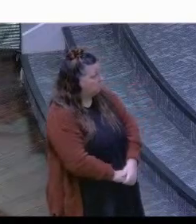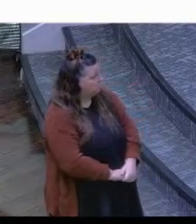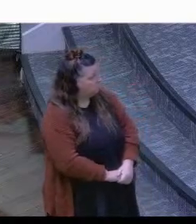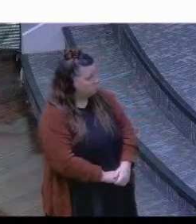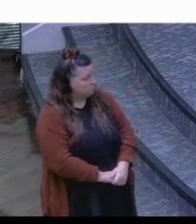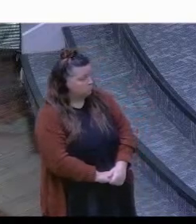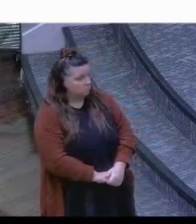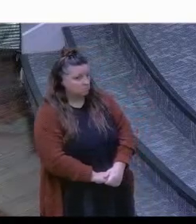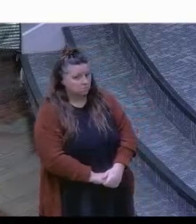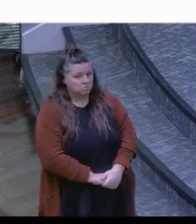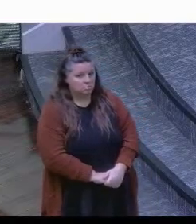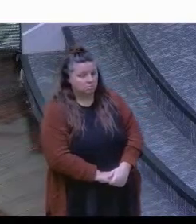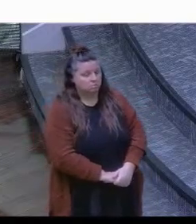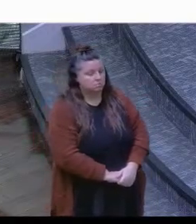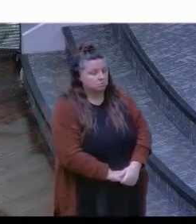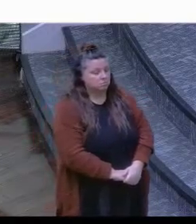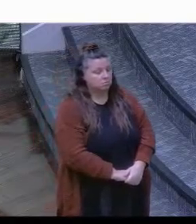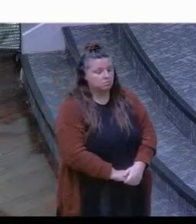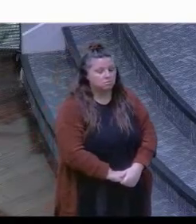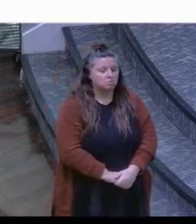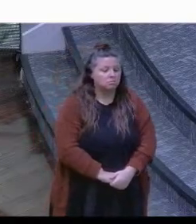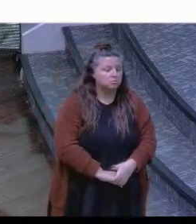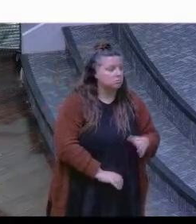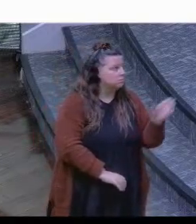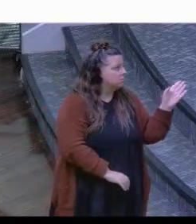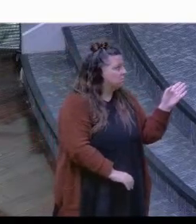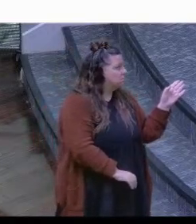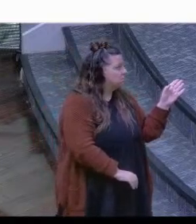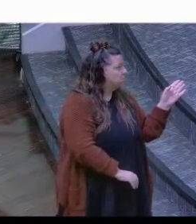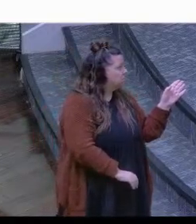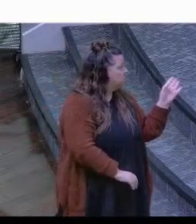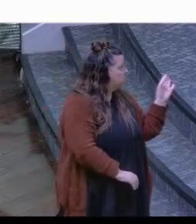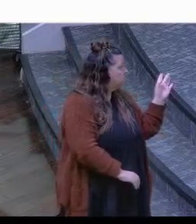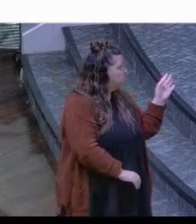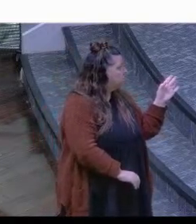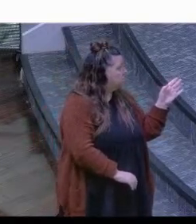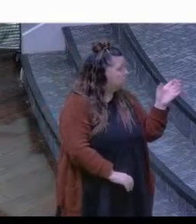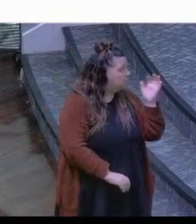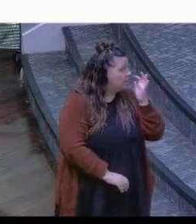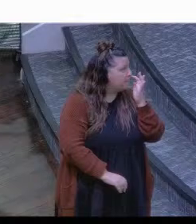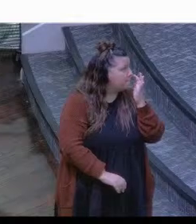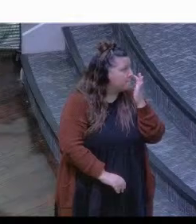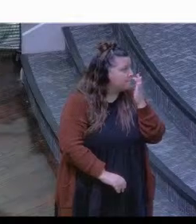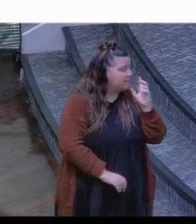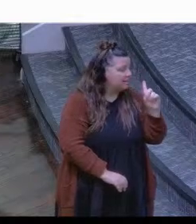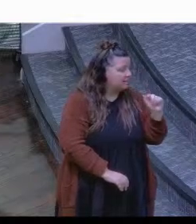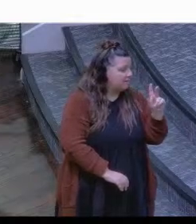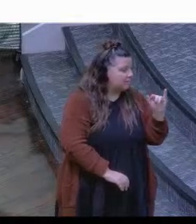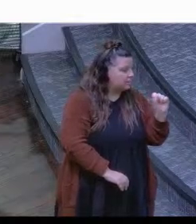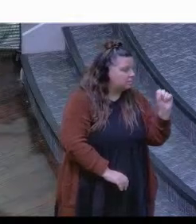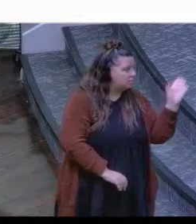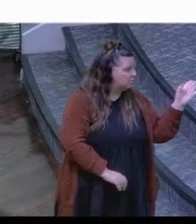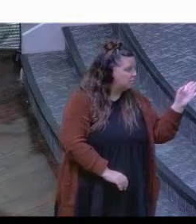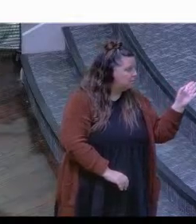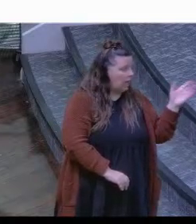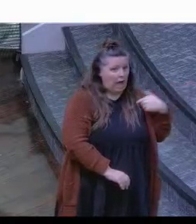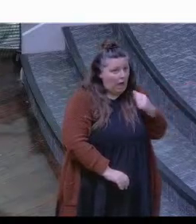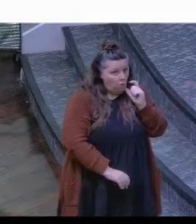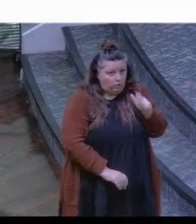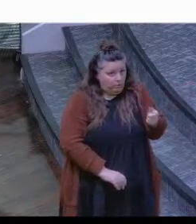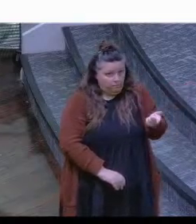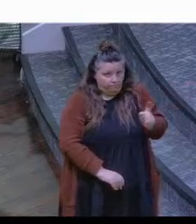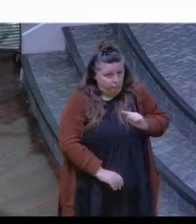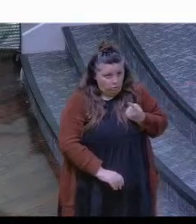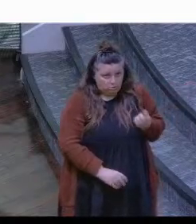any questions? Yes, sir. Okay, any questions? Ms. Davis? I don't have to go first. I think it